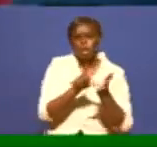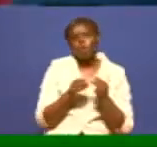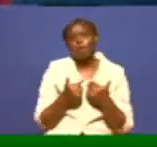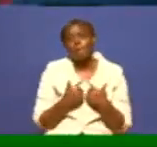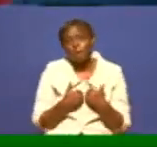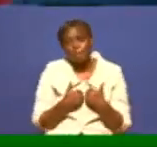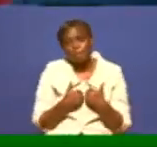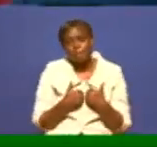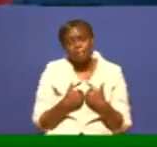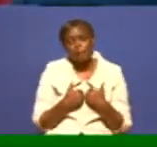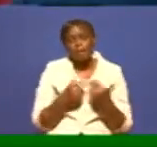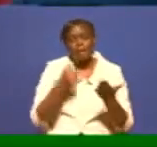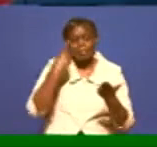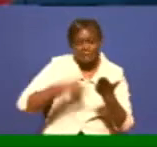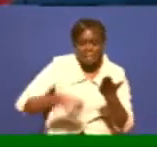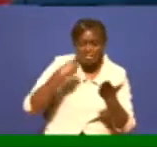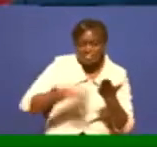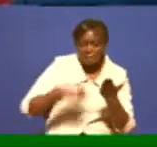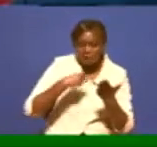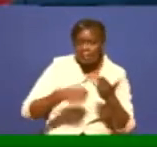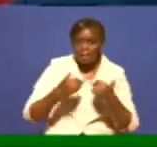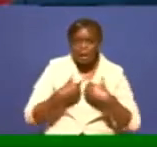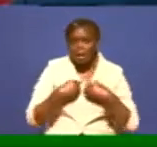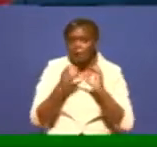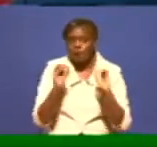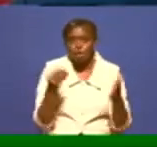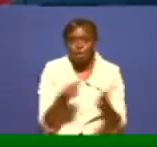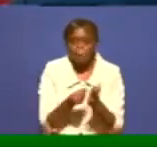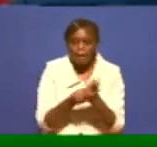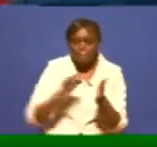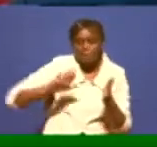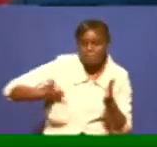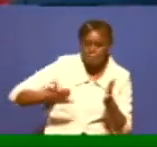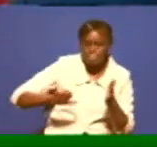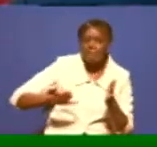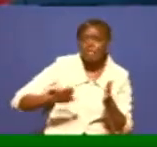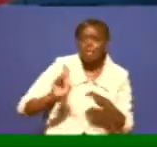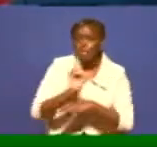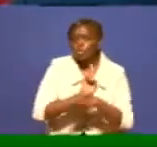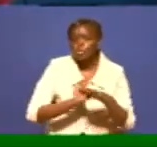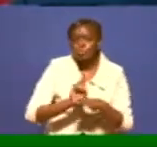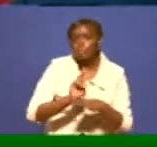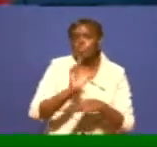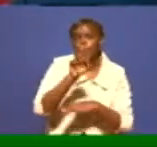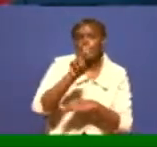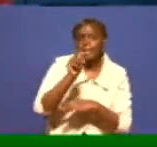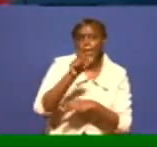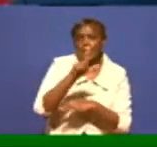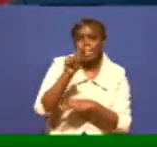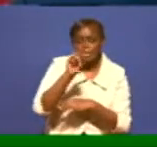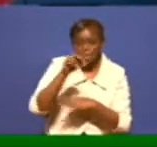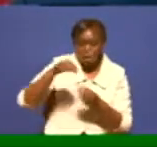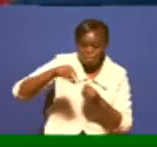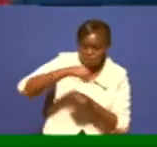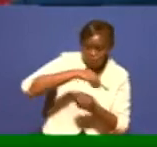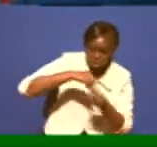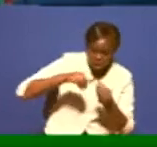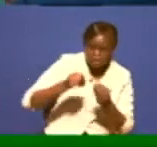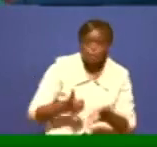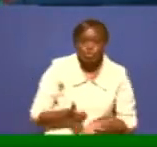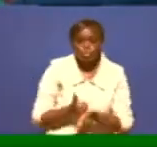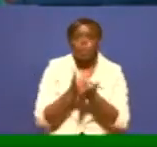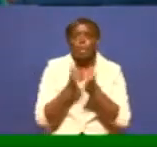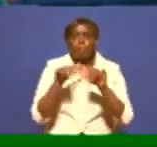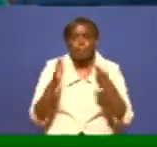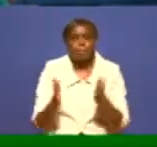to service to an extent that we don't have money left to subsidize fertilizers to be able to cushion the